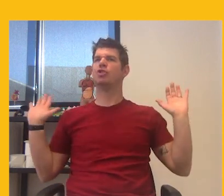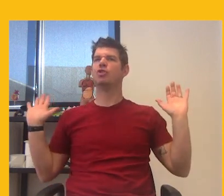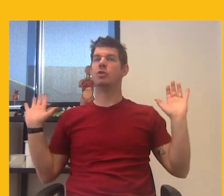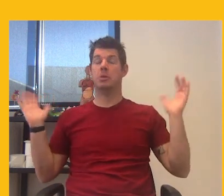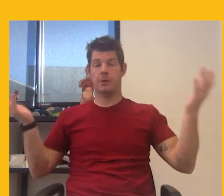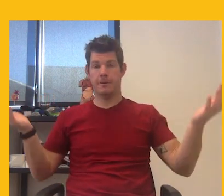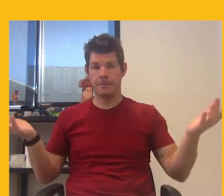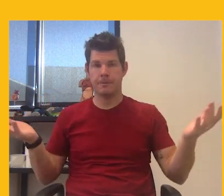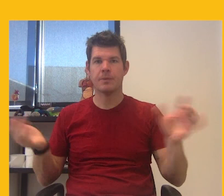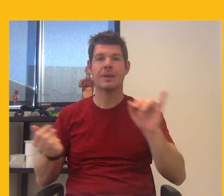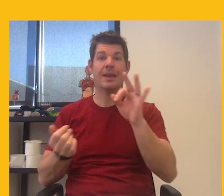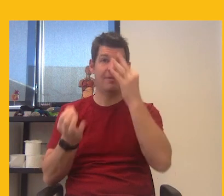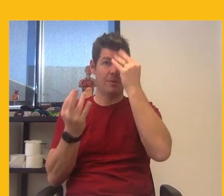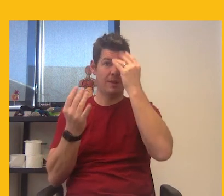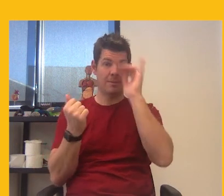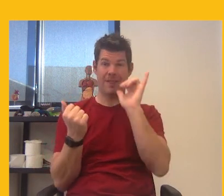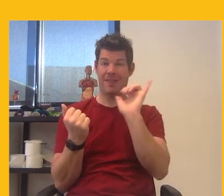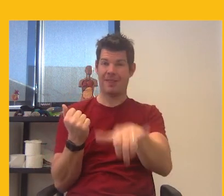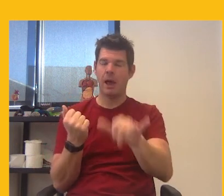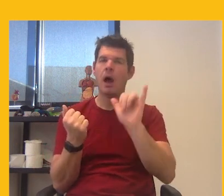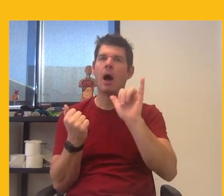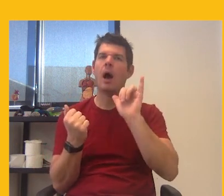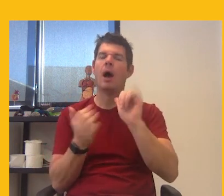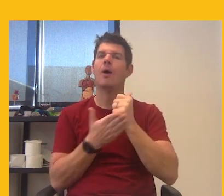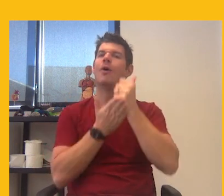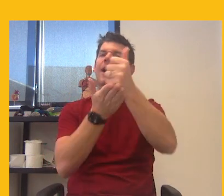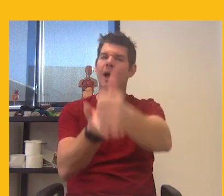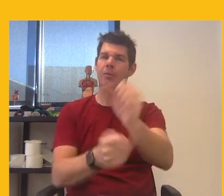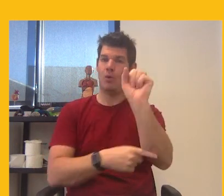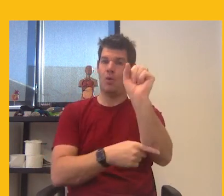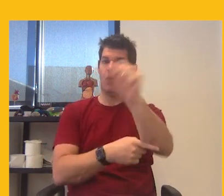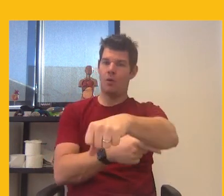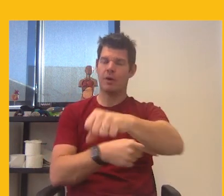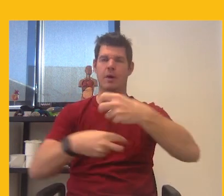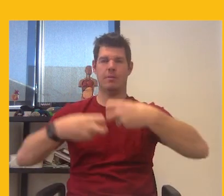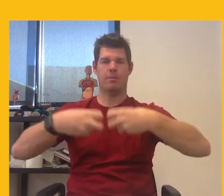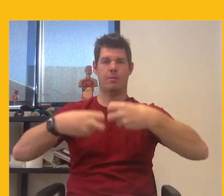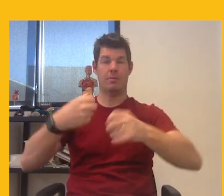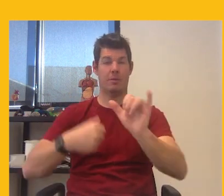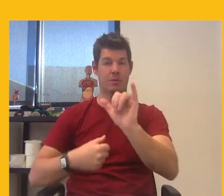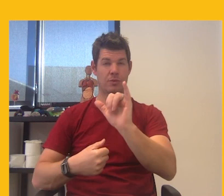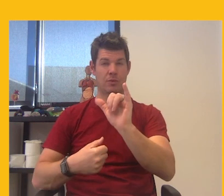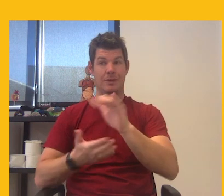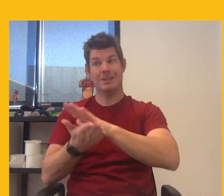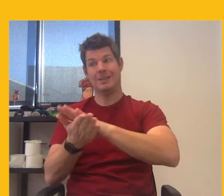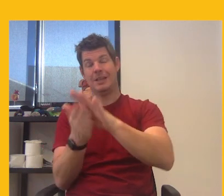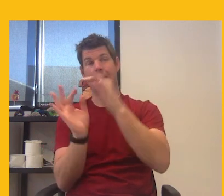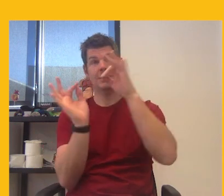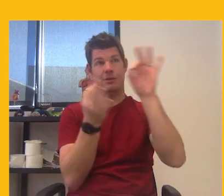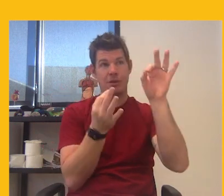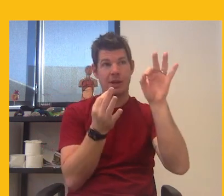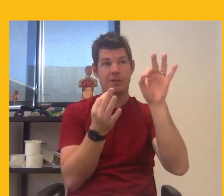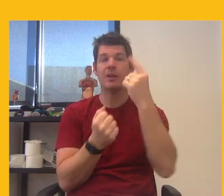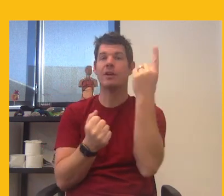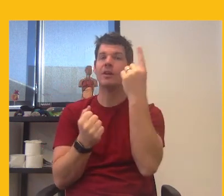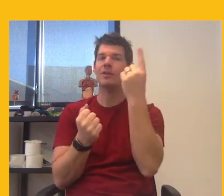that, then that can help you overcome the problem that we're having here. And so